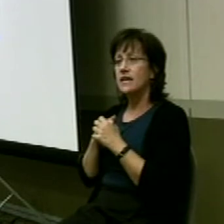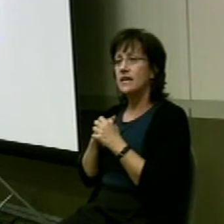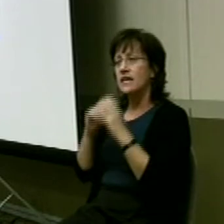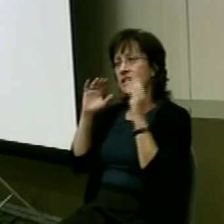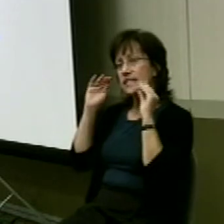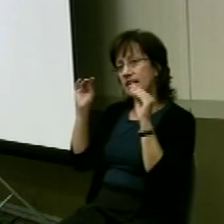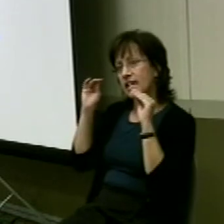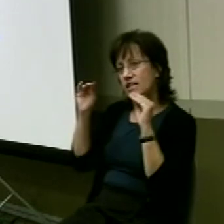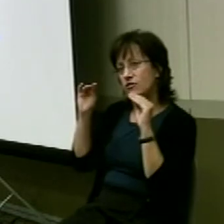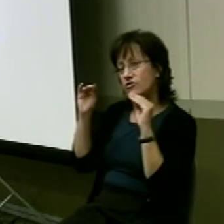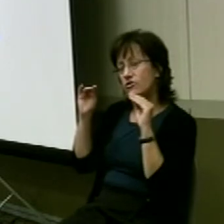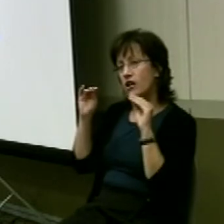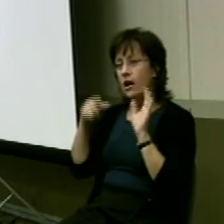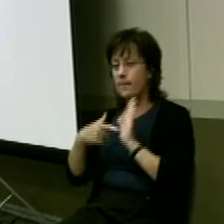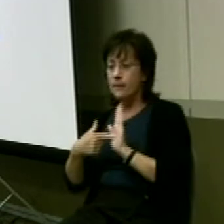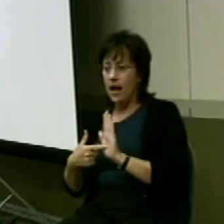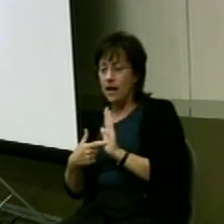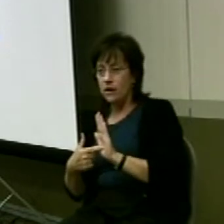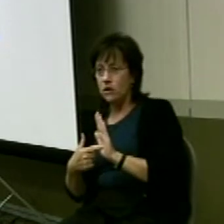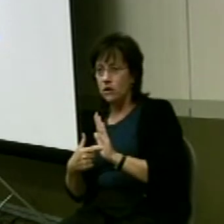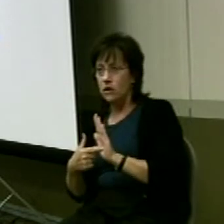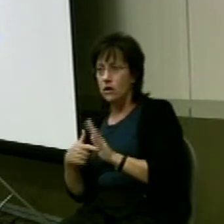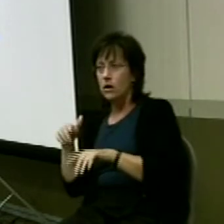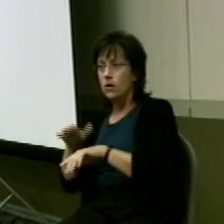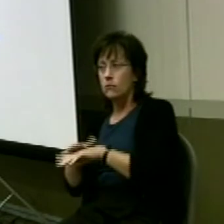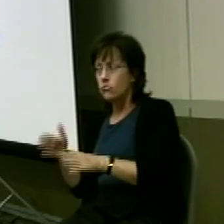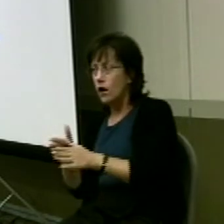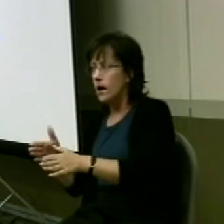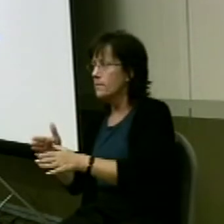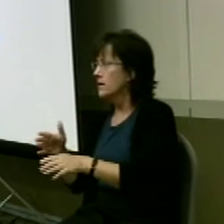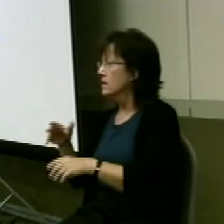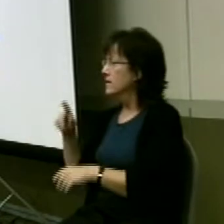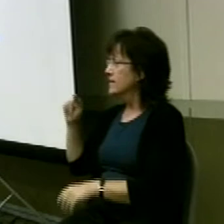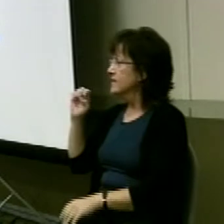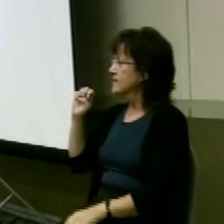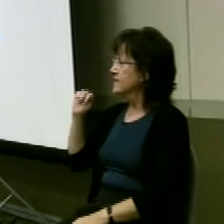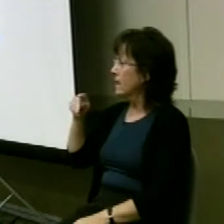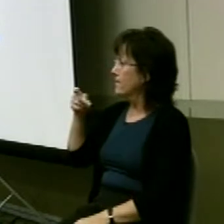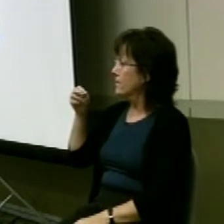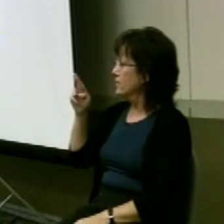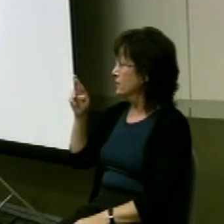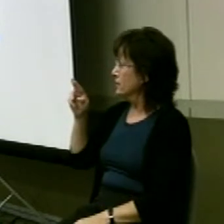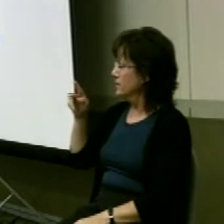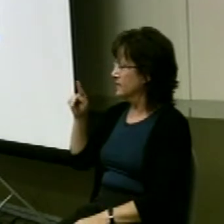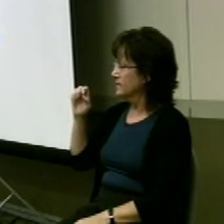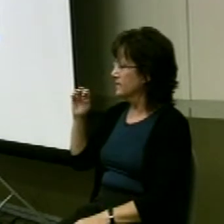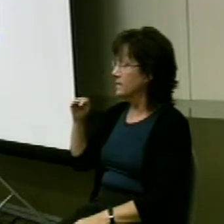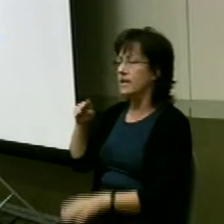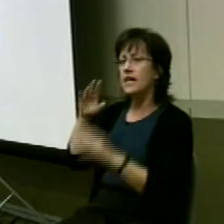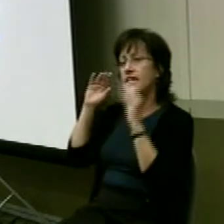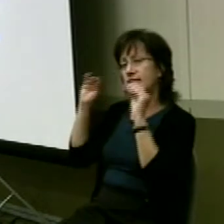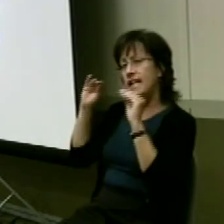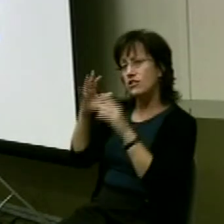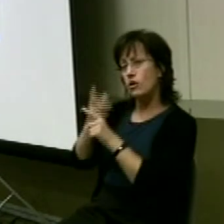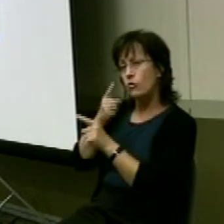did the teach, model, prompt, reinforce, that, what do they call it? Temper, right?